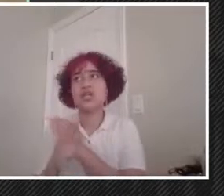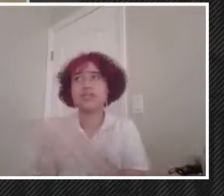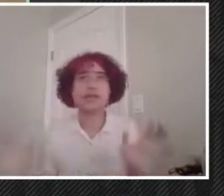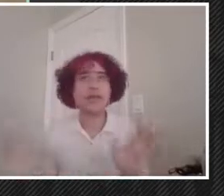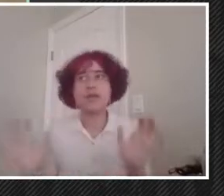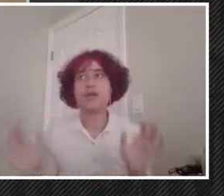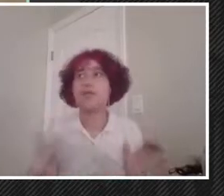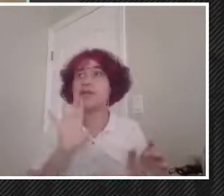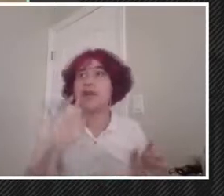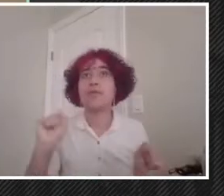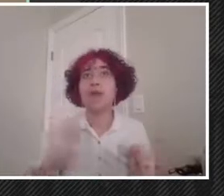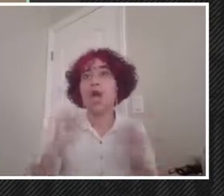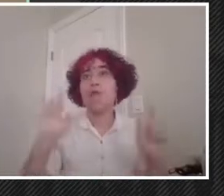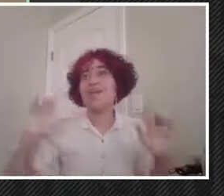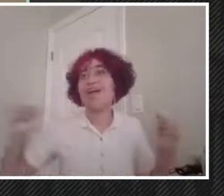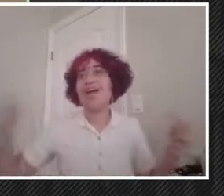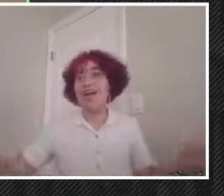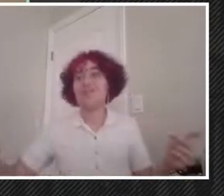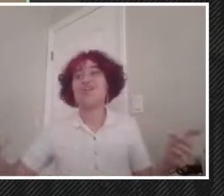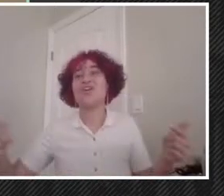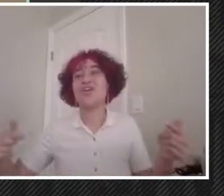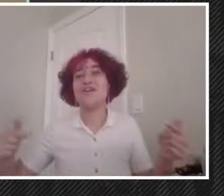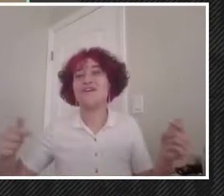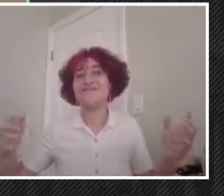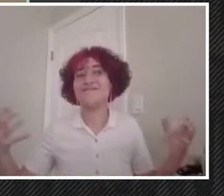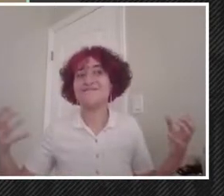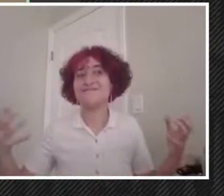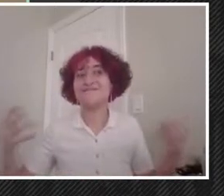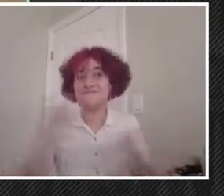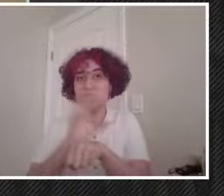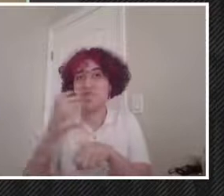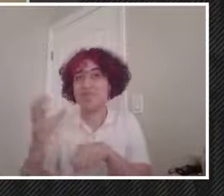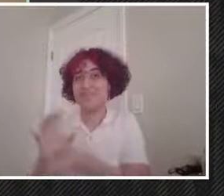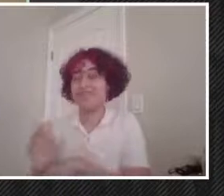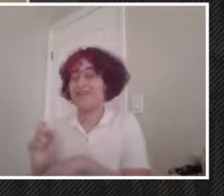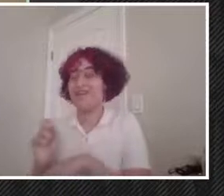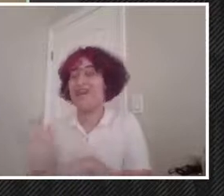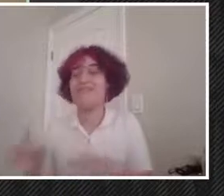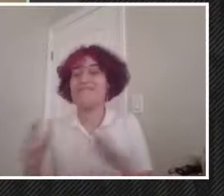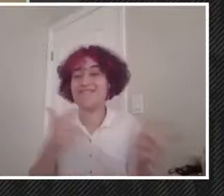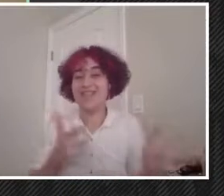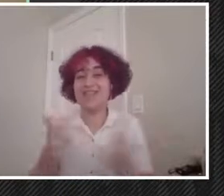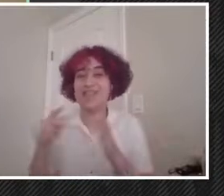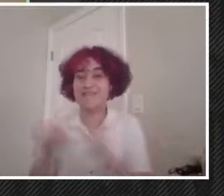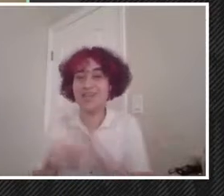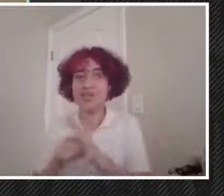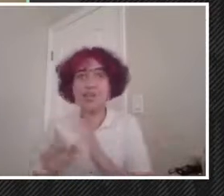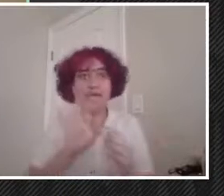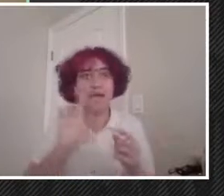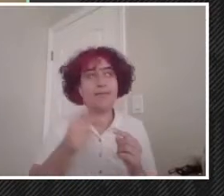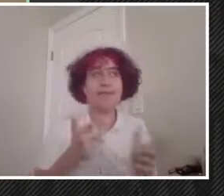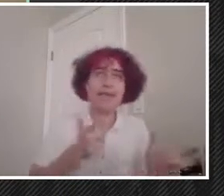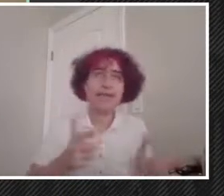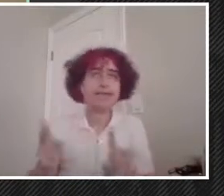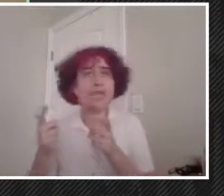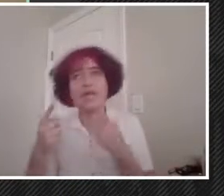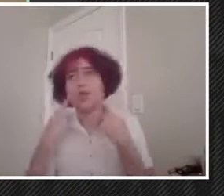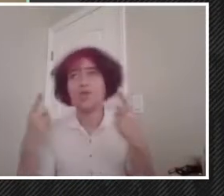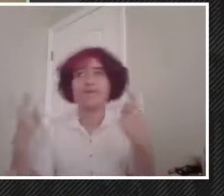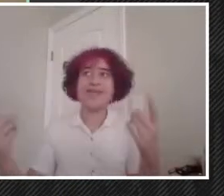gun violence in our country. And we're talking about, gun glorification and the access to guns. And we're talking